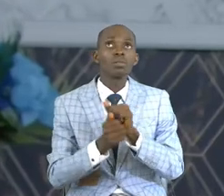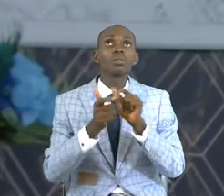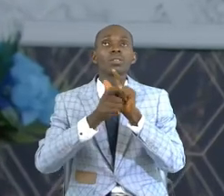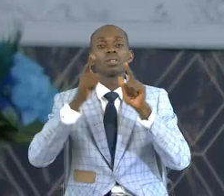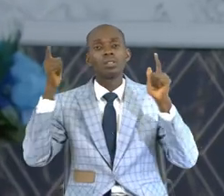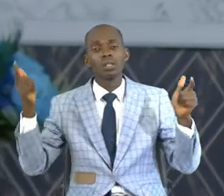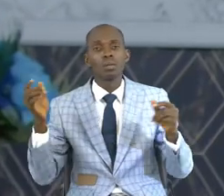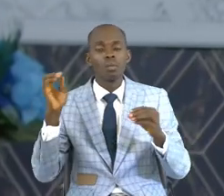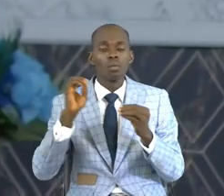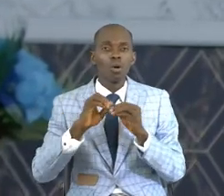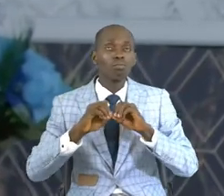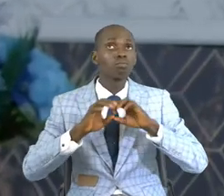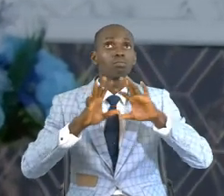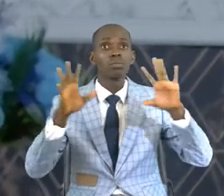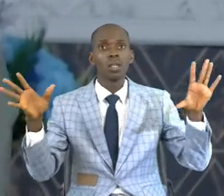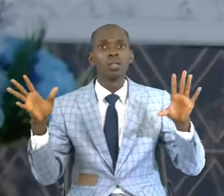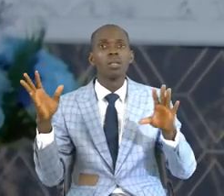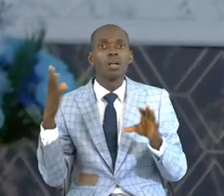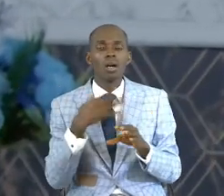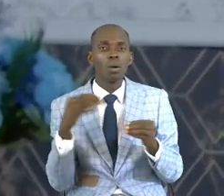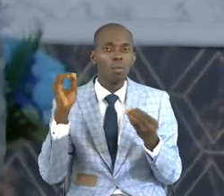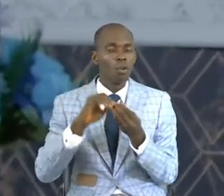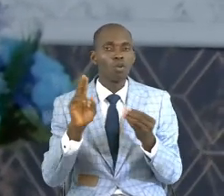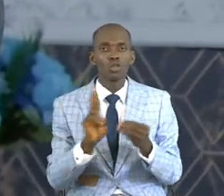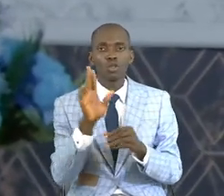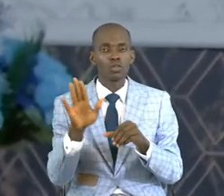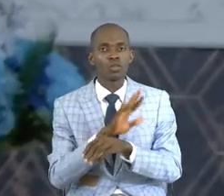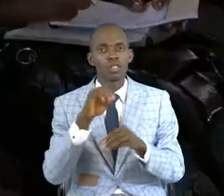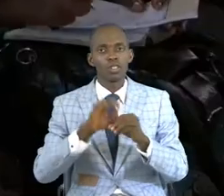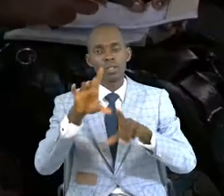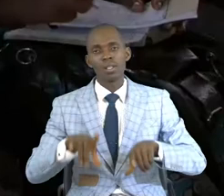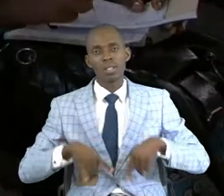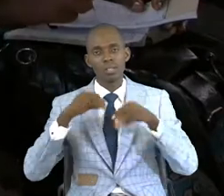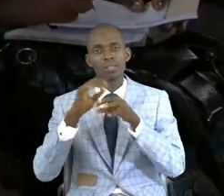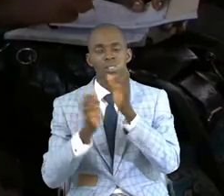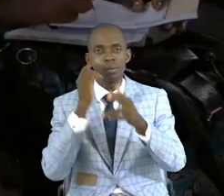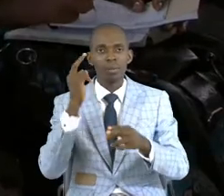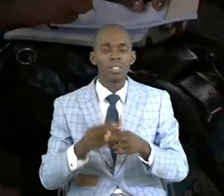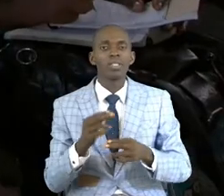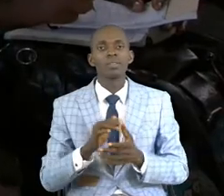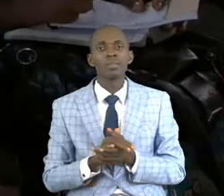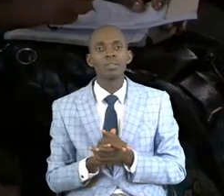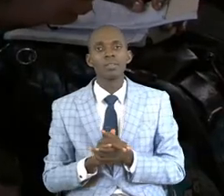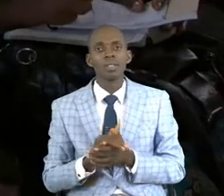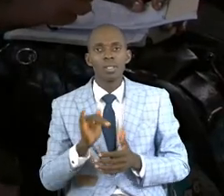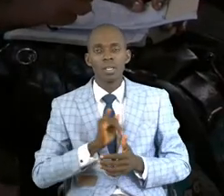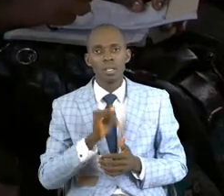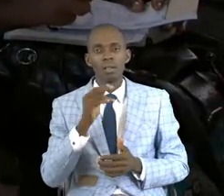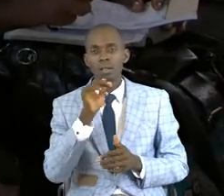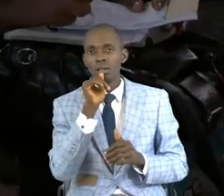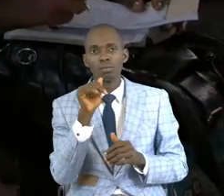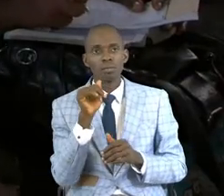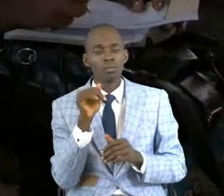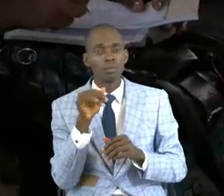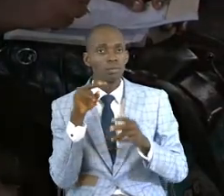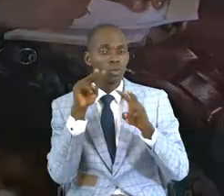and more useful in your life, in Jesus' name. I'm looking at number three here now.